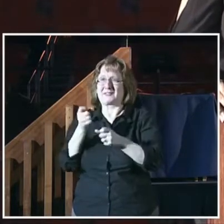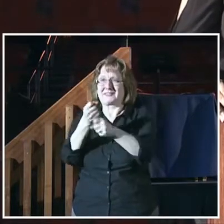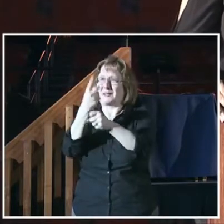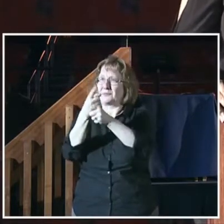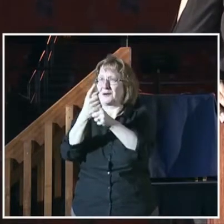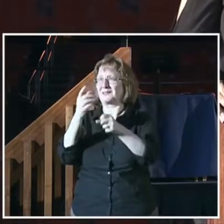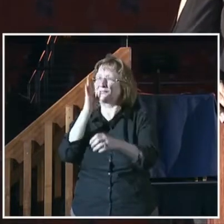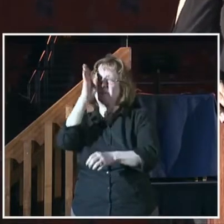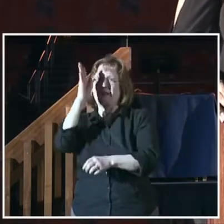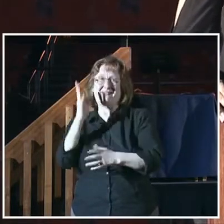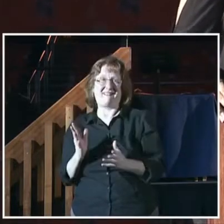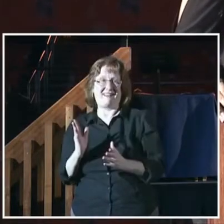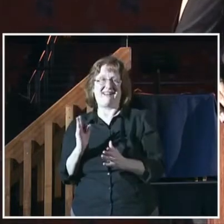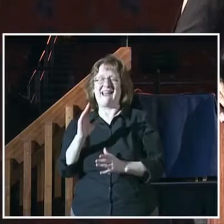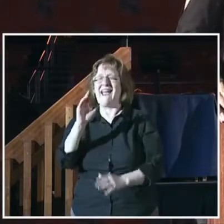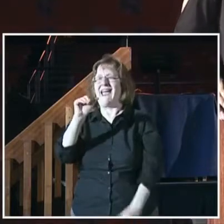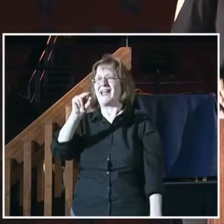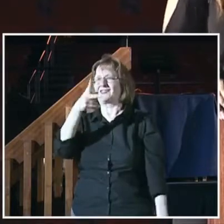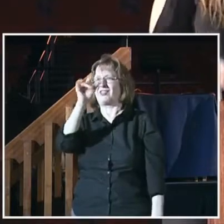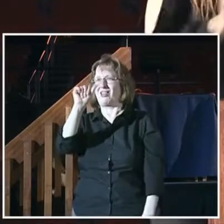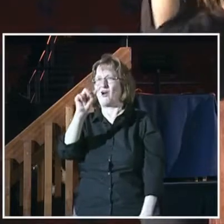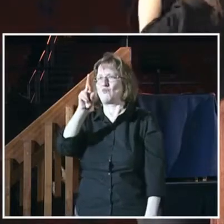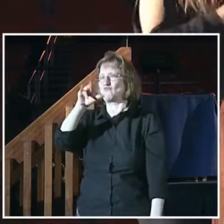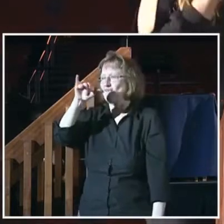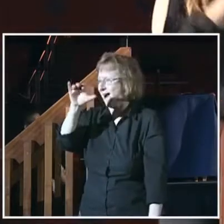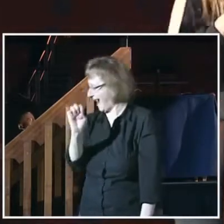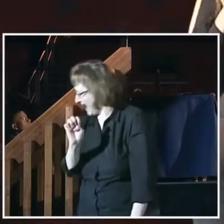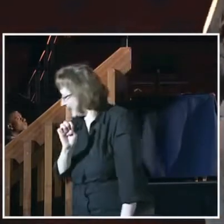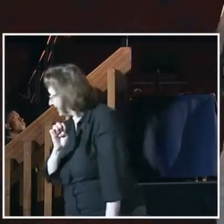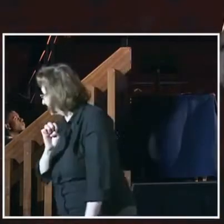Celebration speaker, Ms. Angela Rye.